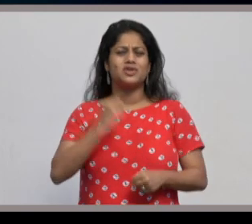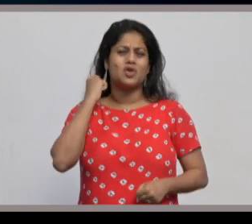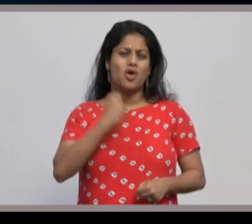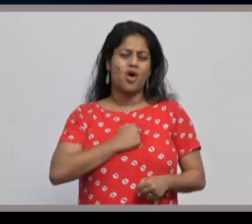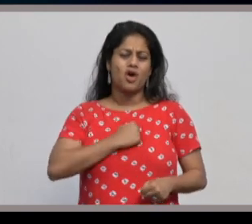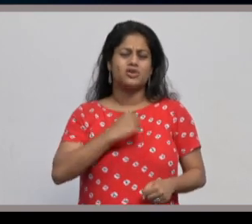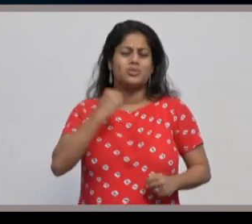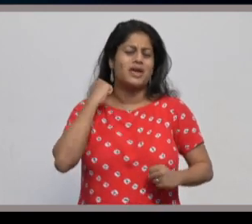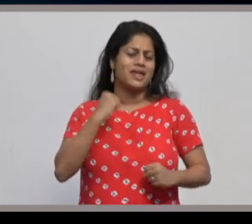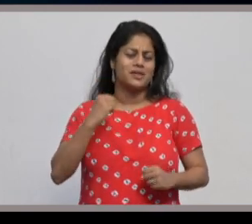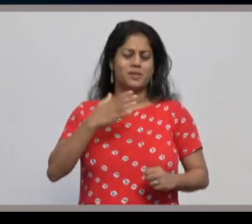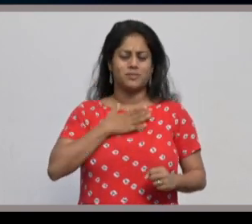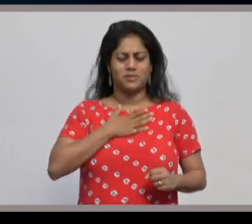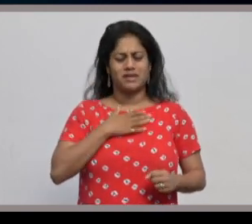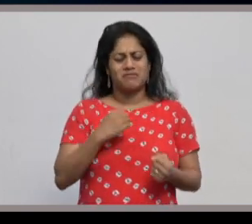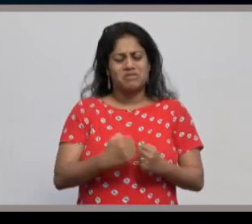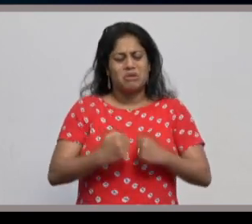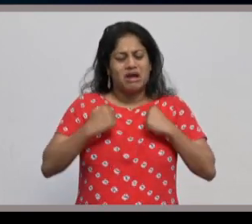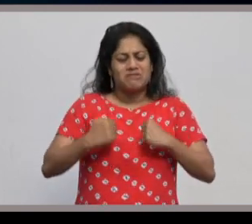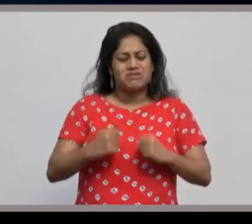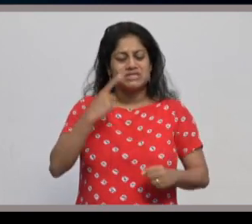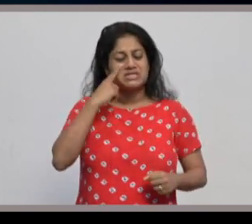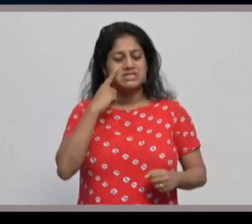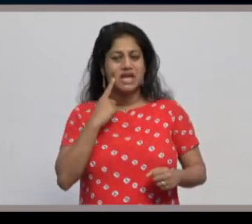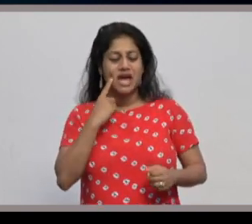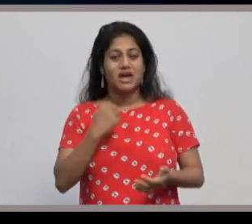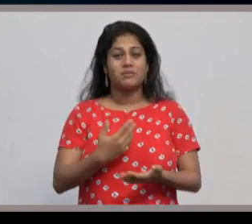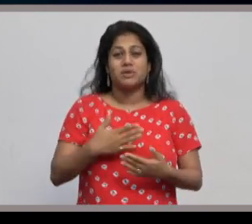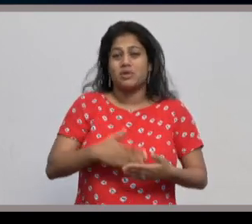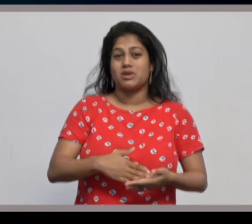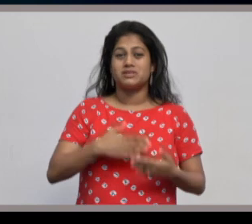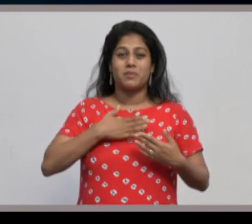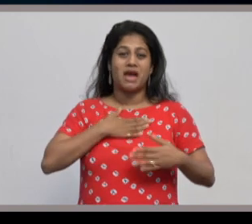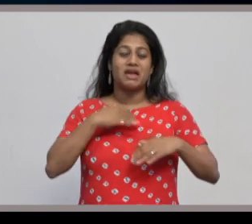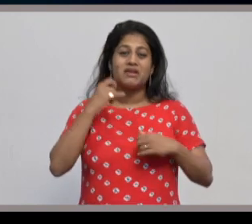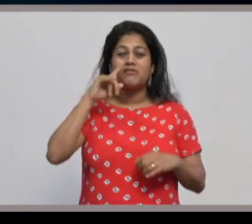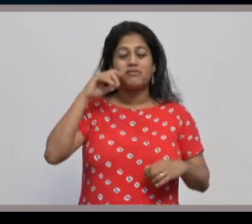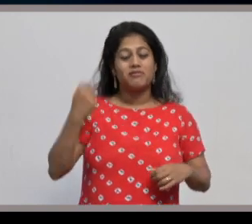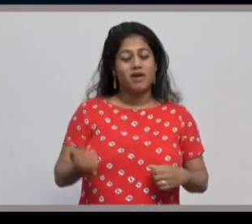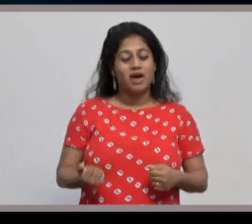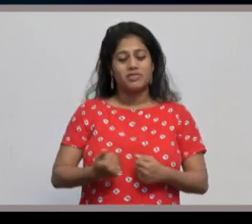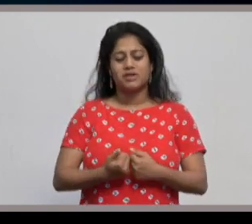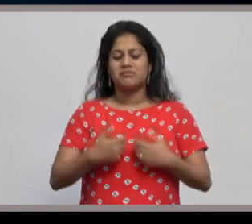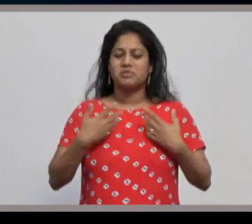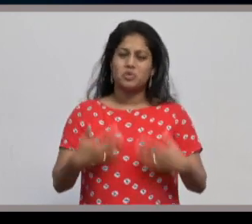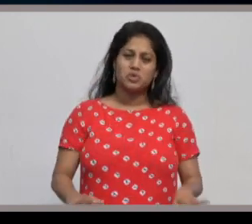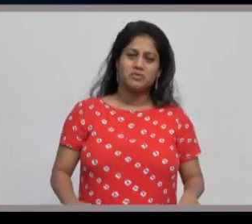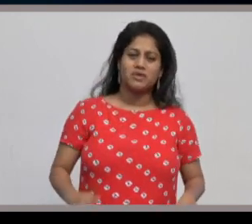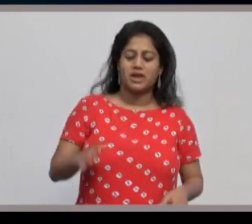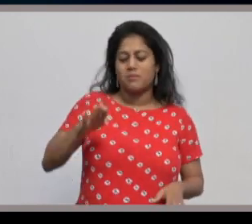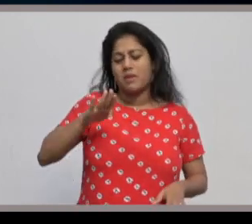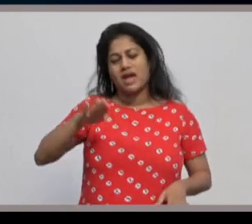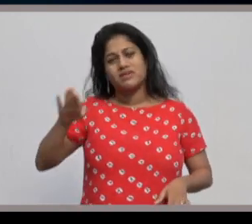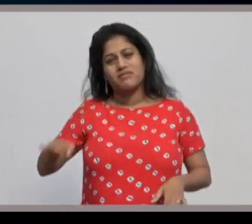school by 8 a.m. After school in the evening, I went about with client visits towards securing printing